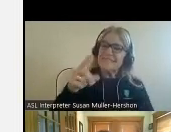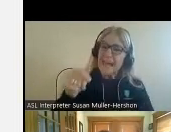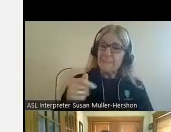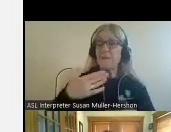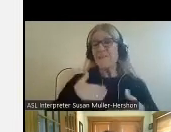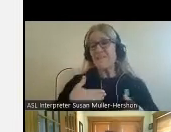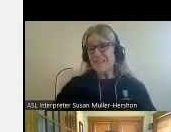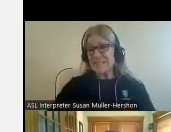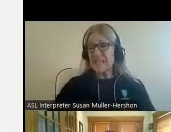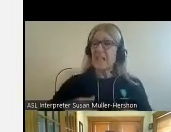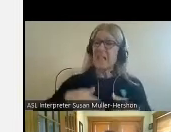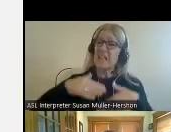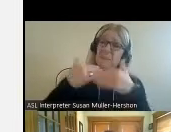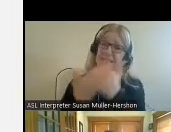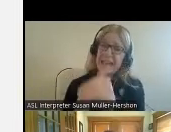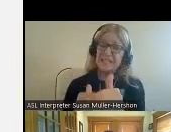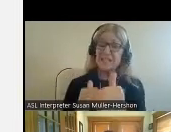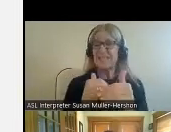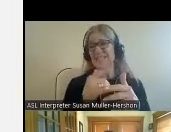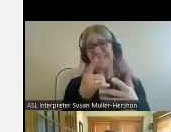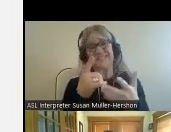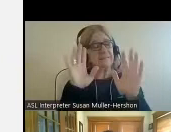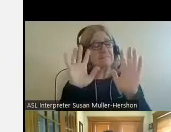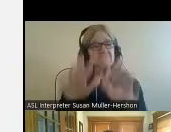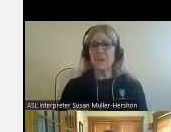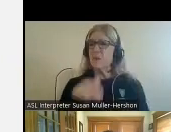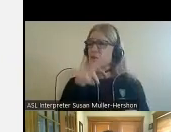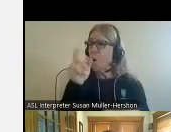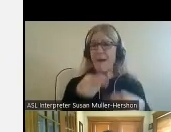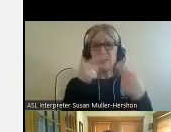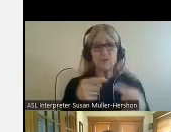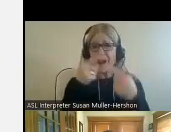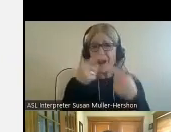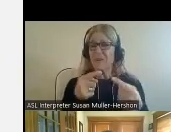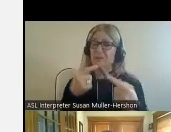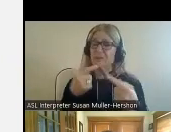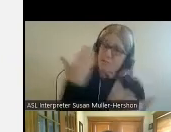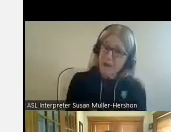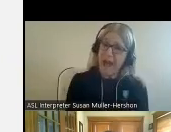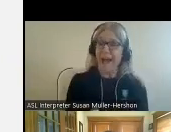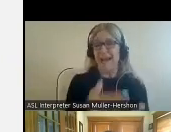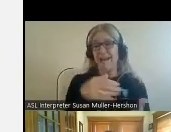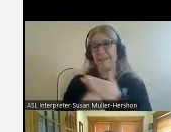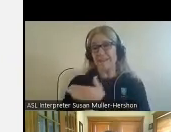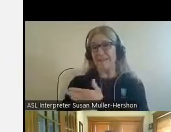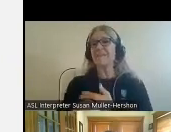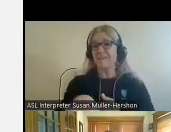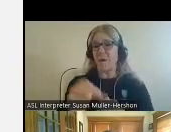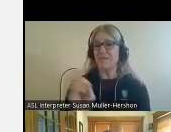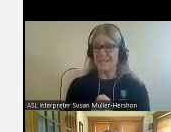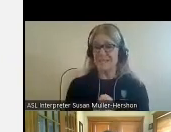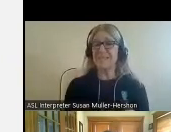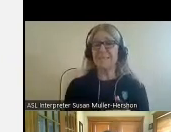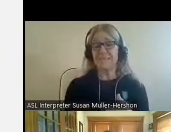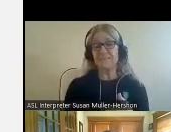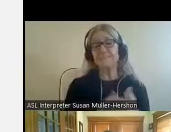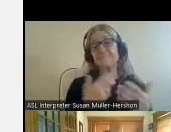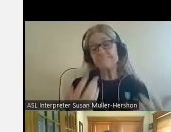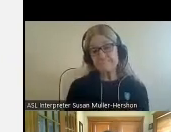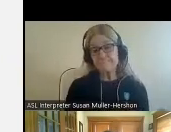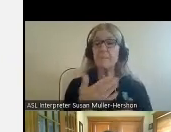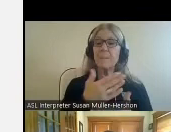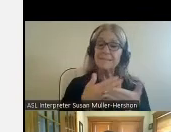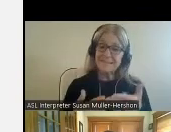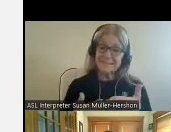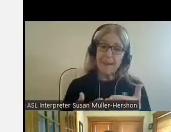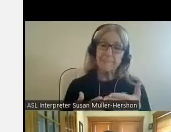of getting into an office and can use that through their own home. That being said, some limitations involve